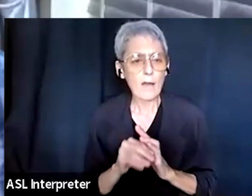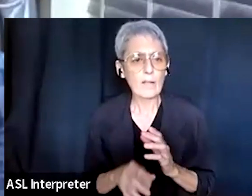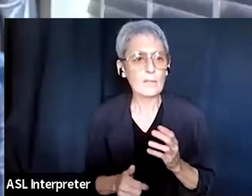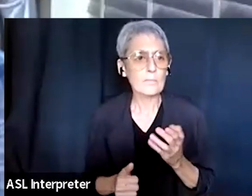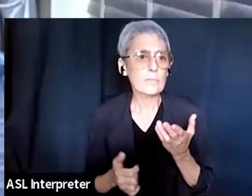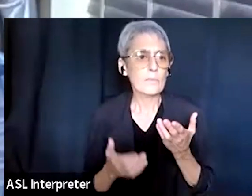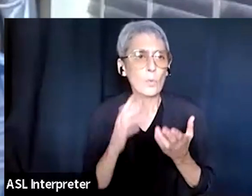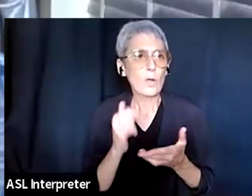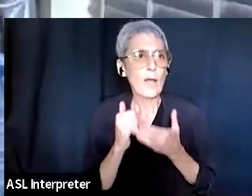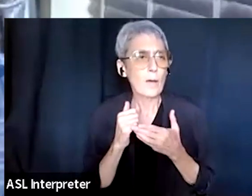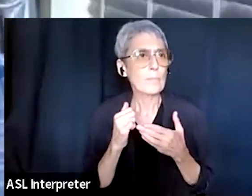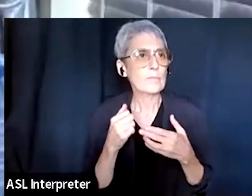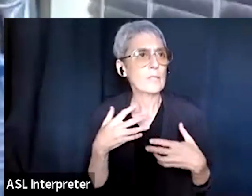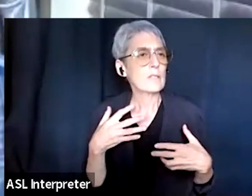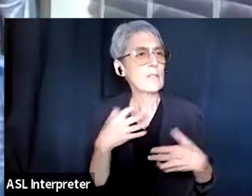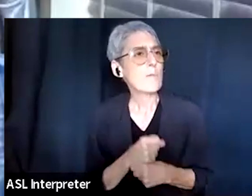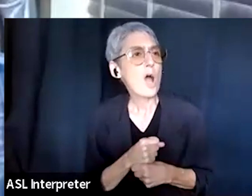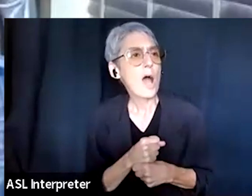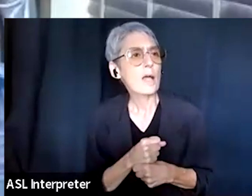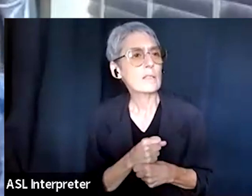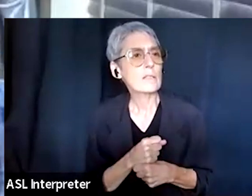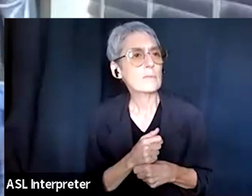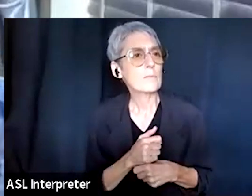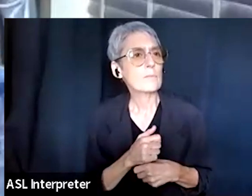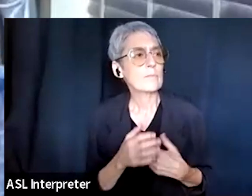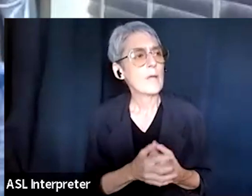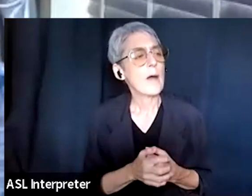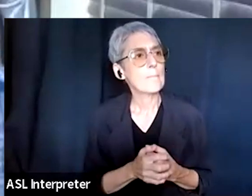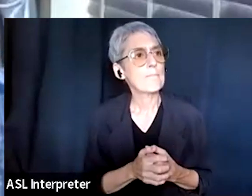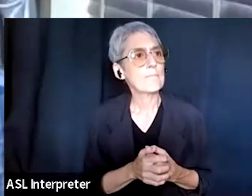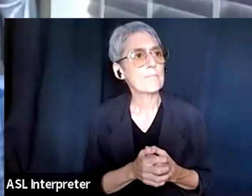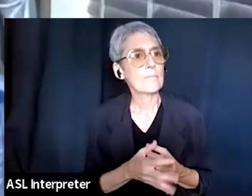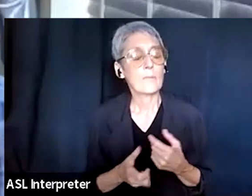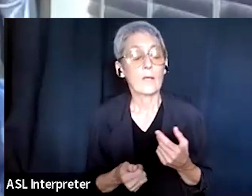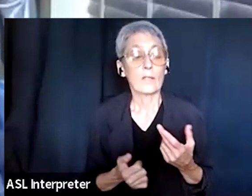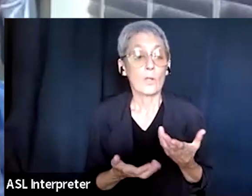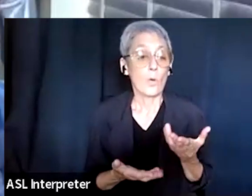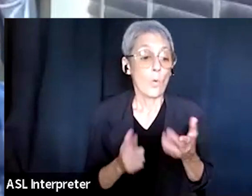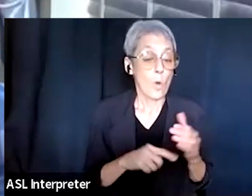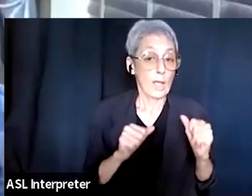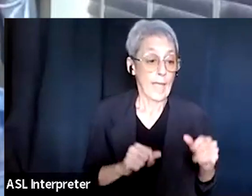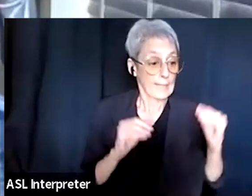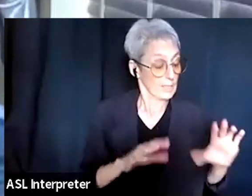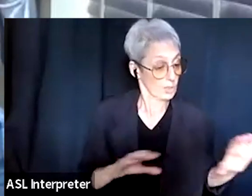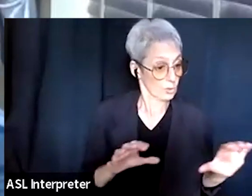summarize what teachers might be doing to teach in a way that's more effective.